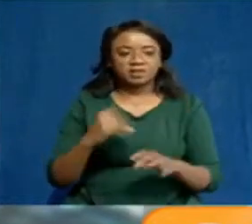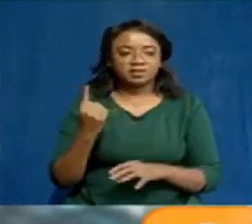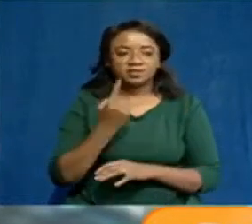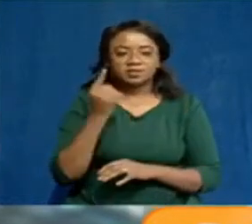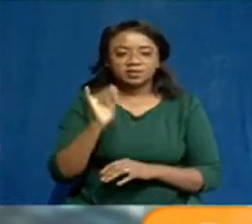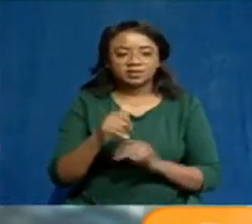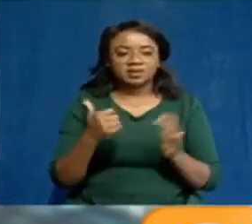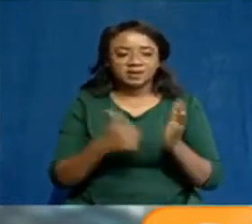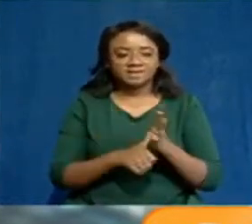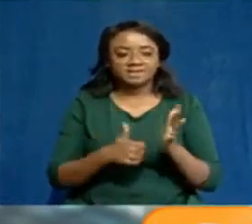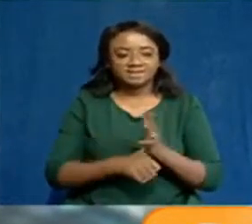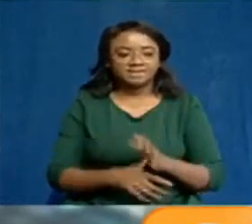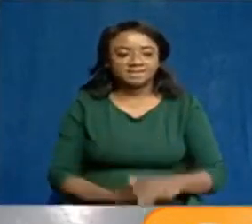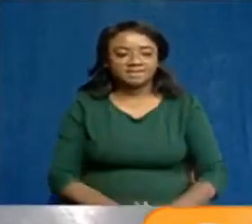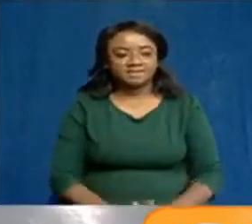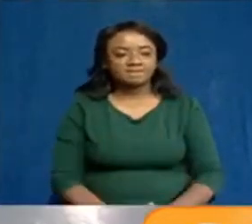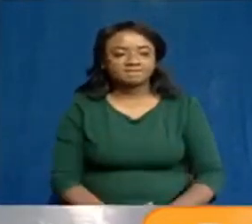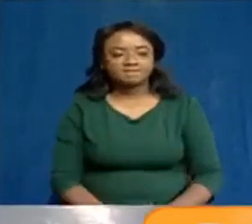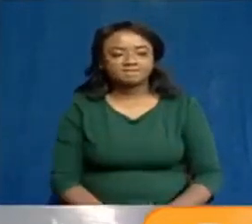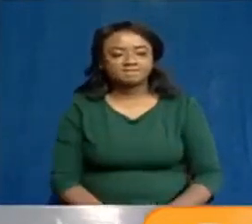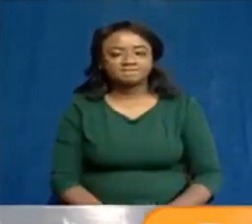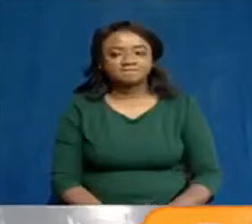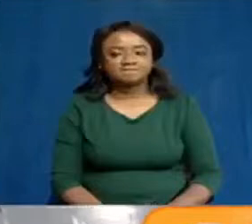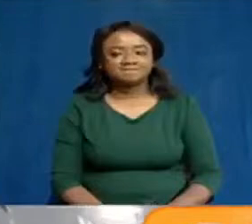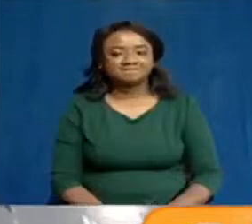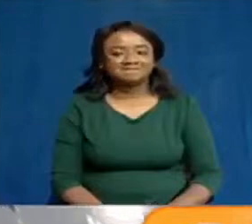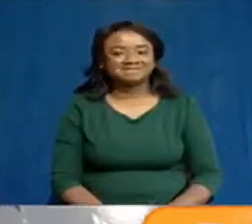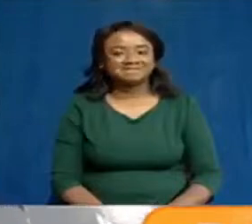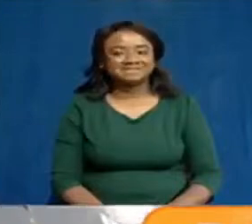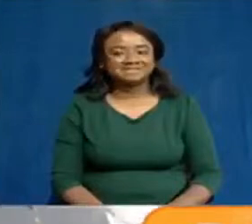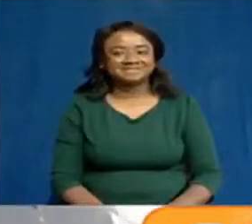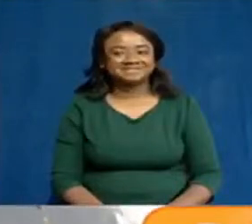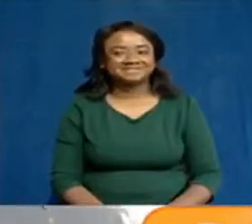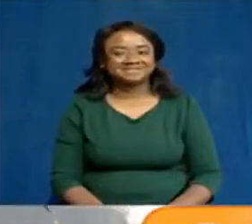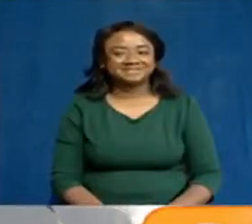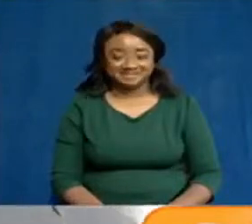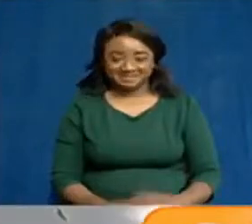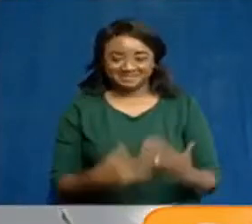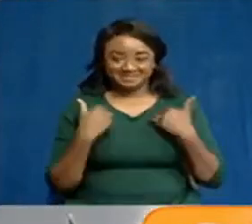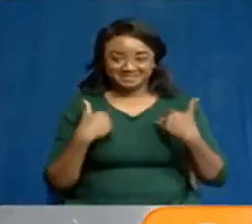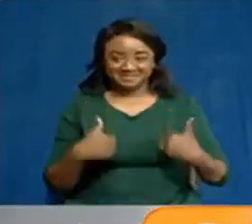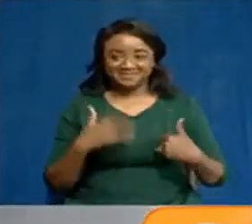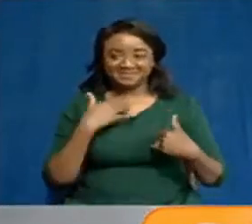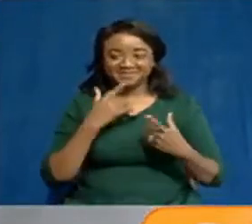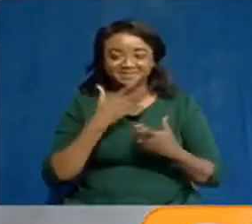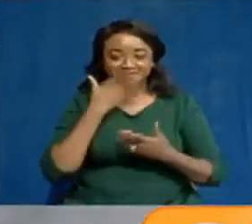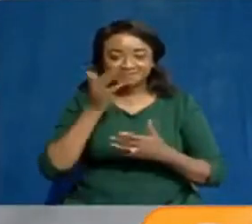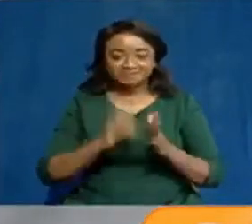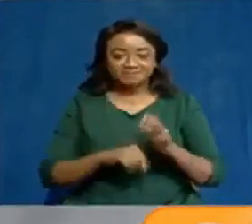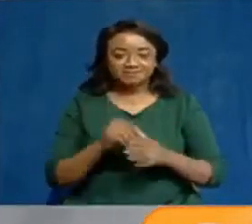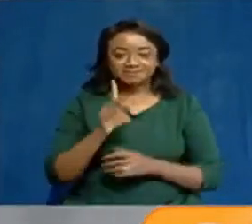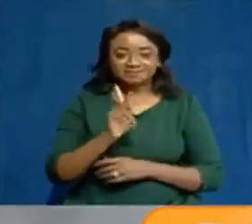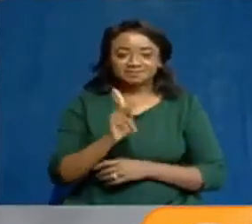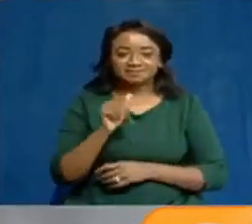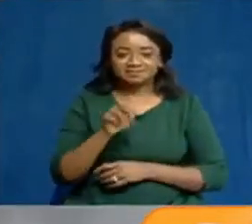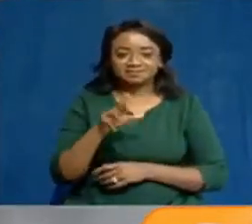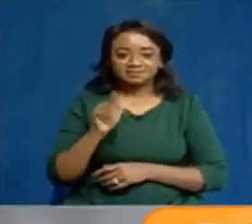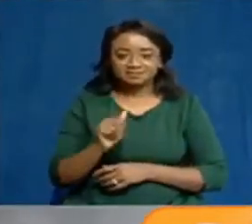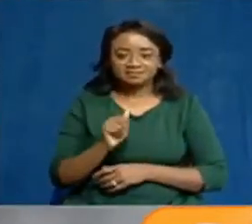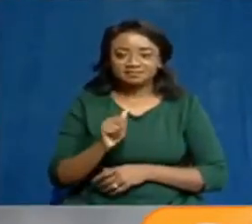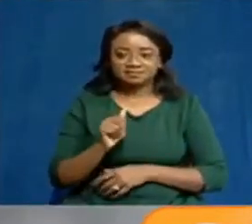thinking as well, Dr. Taiba, that we're just mismanaging your waste? I'd like to comment. First and foremost, CARA is dealing with